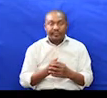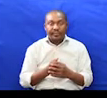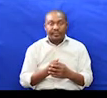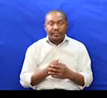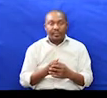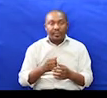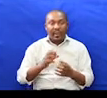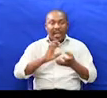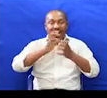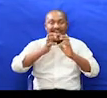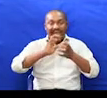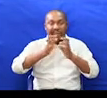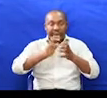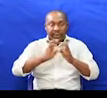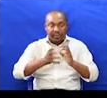reaction.